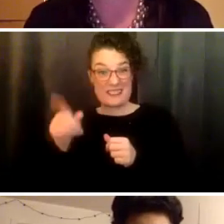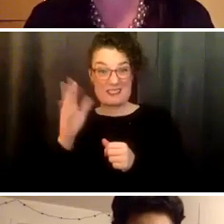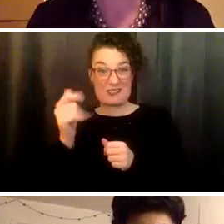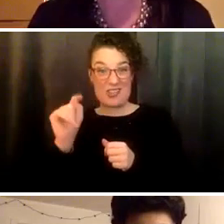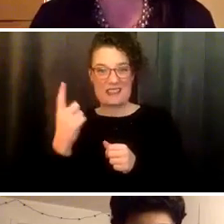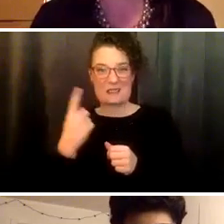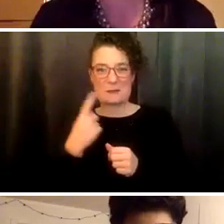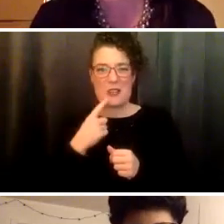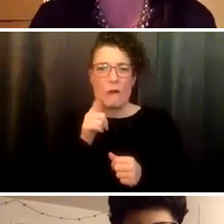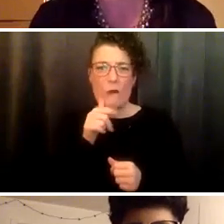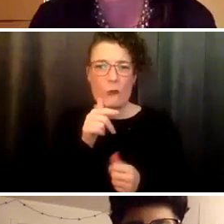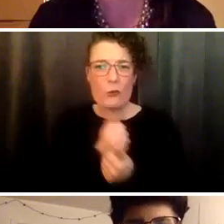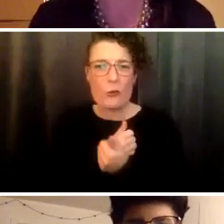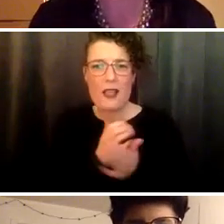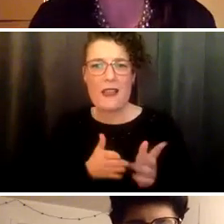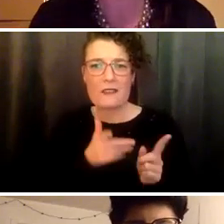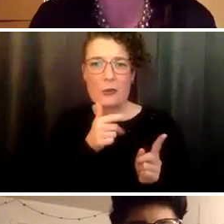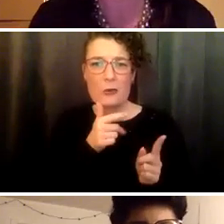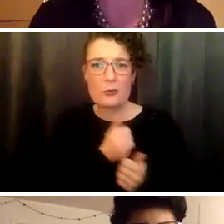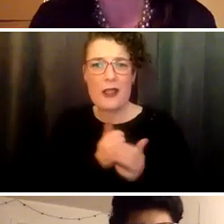said, whose lover did they say